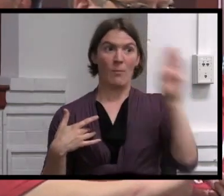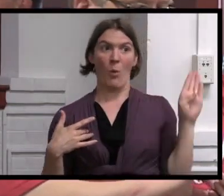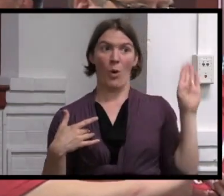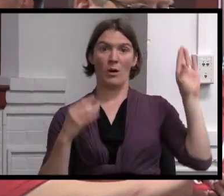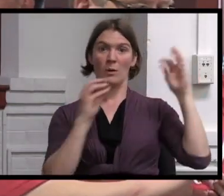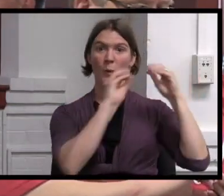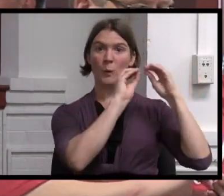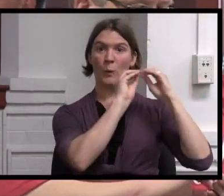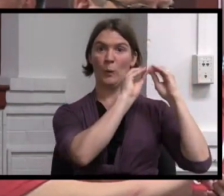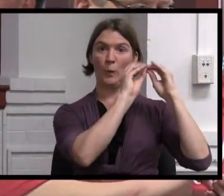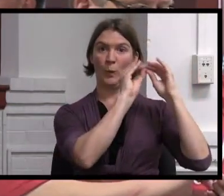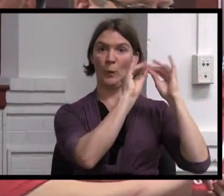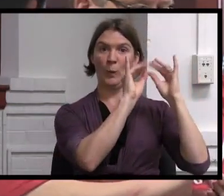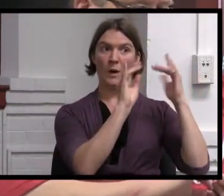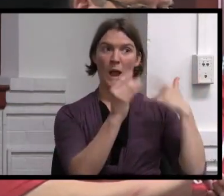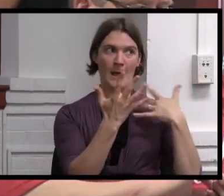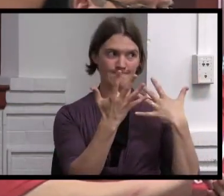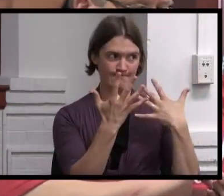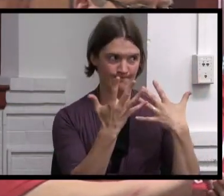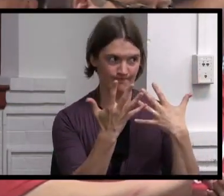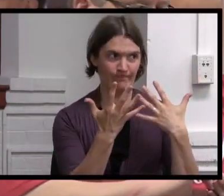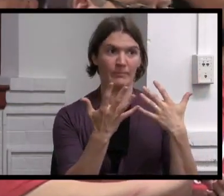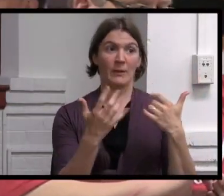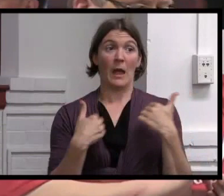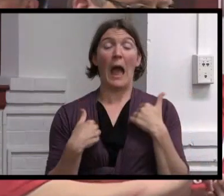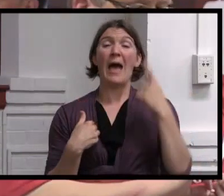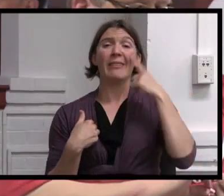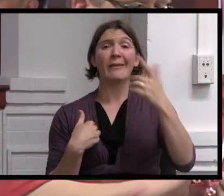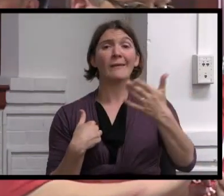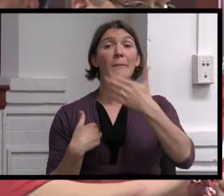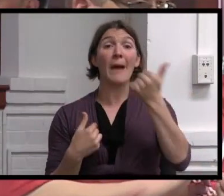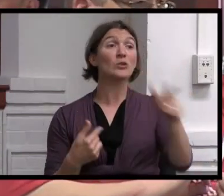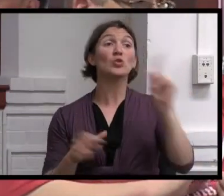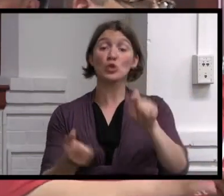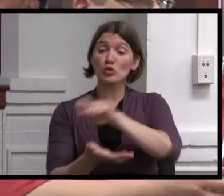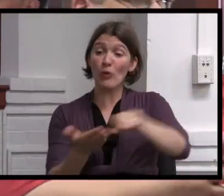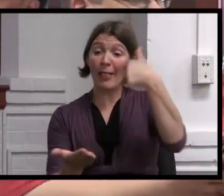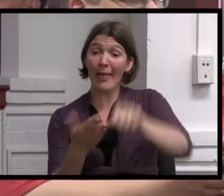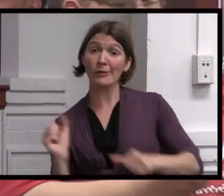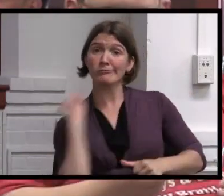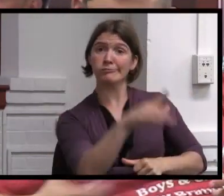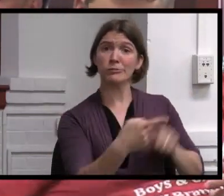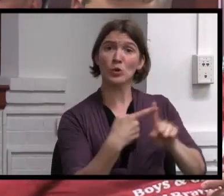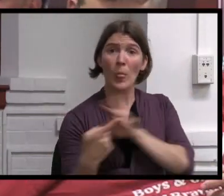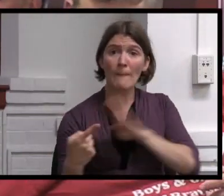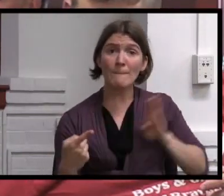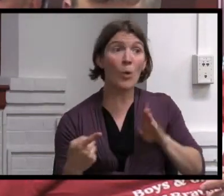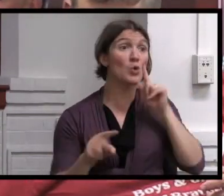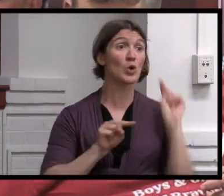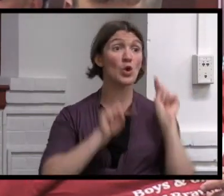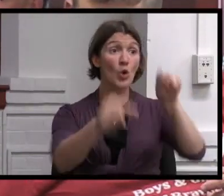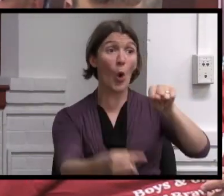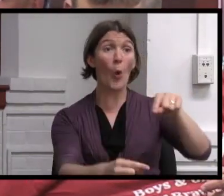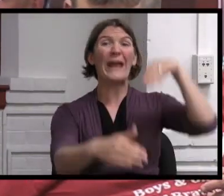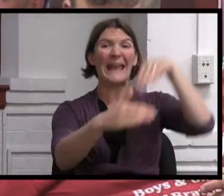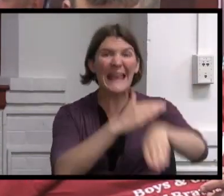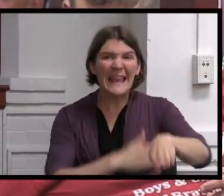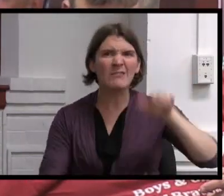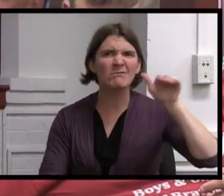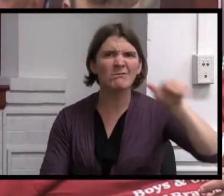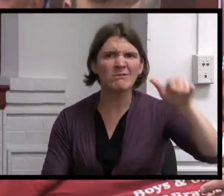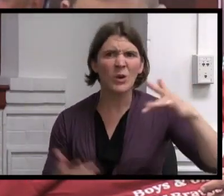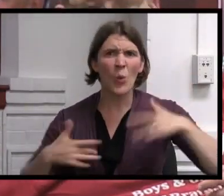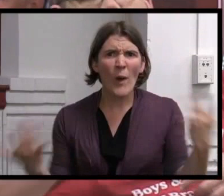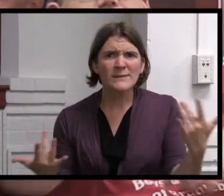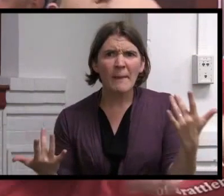being set up right now. I would think perhaps writing the board of directors would be a good idea, certainly visiting the school, checking in, simply